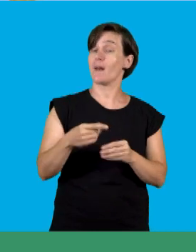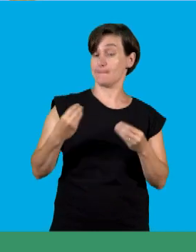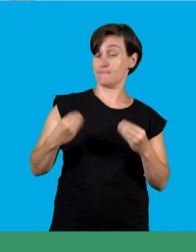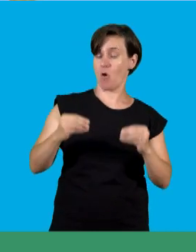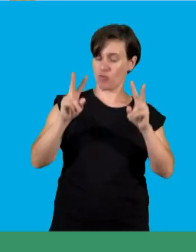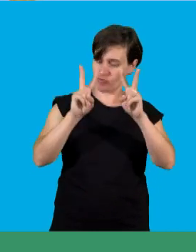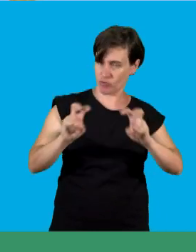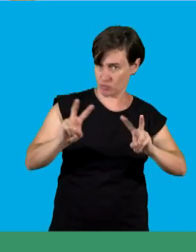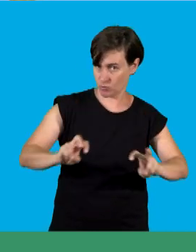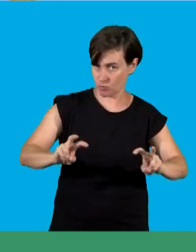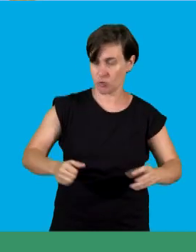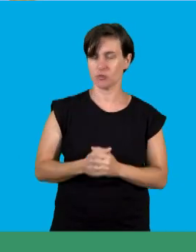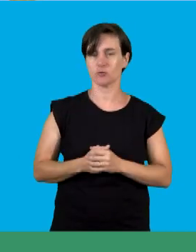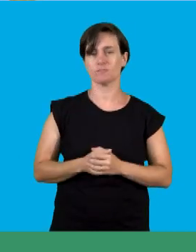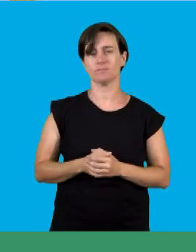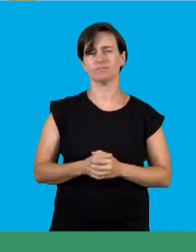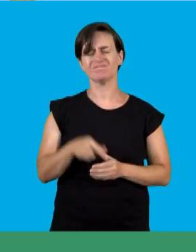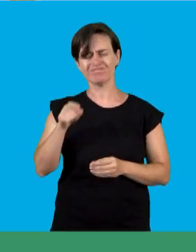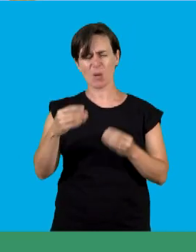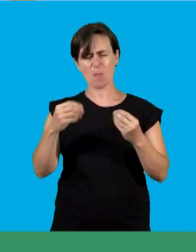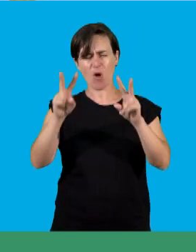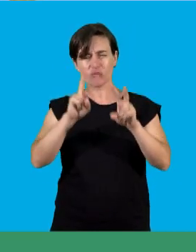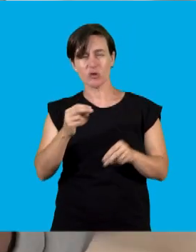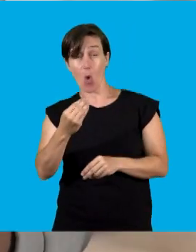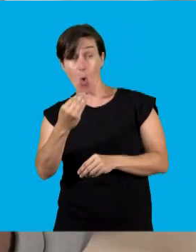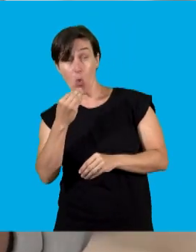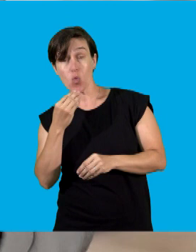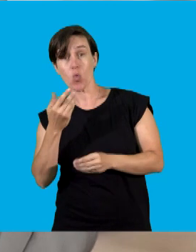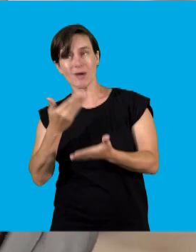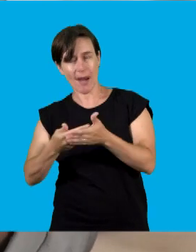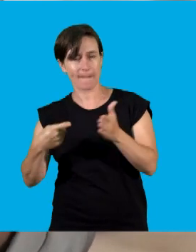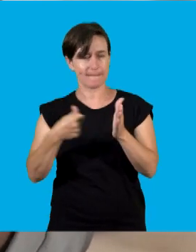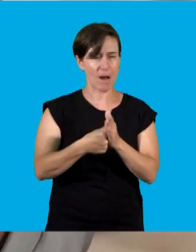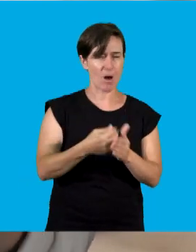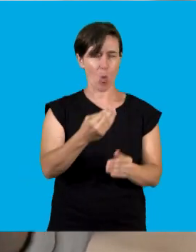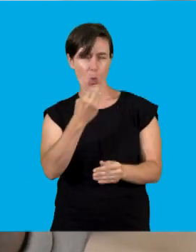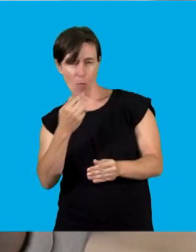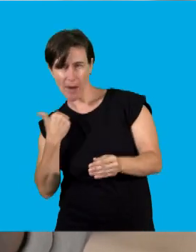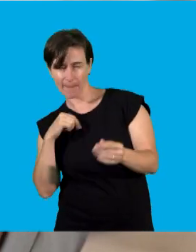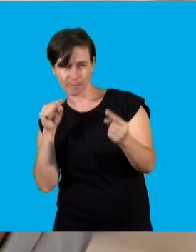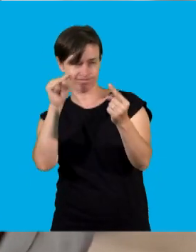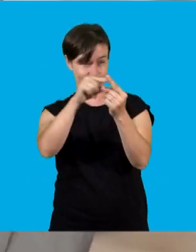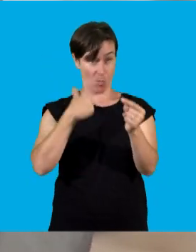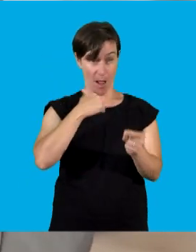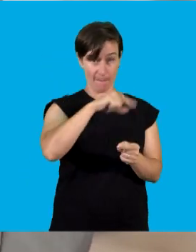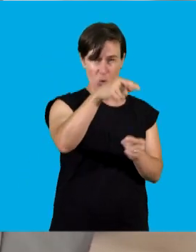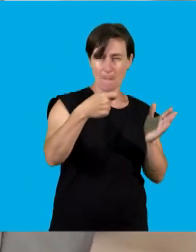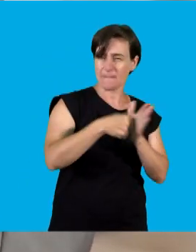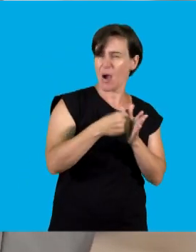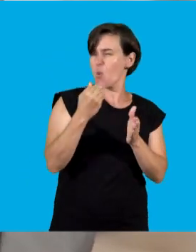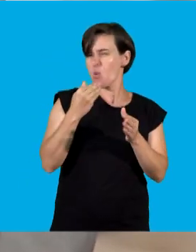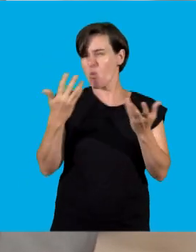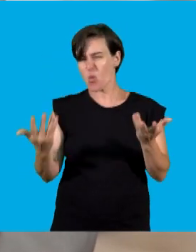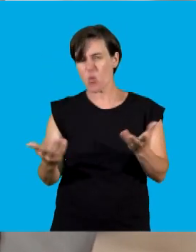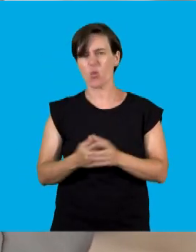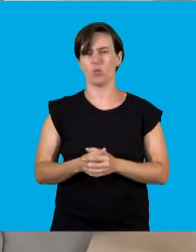market research. And in your market research, you are finding out who your buyers are, who is your target market, and all those things that they